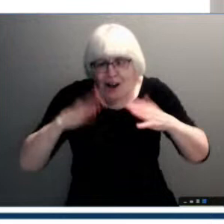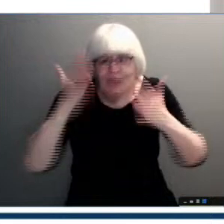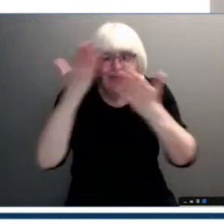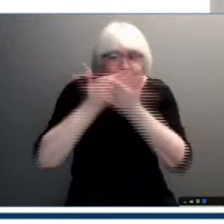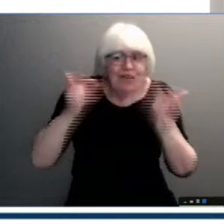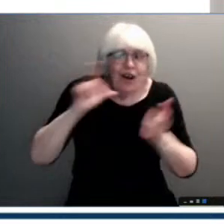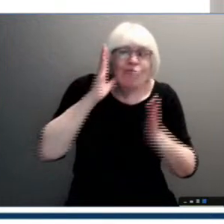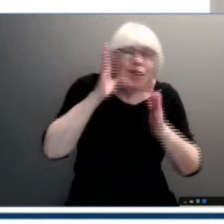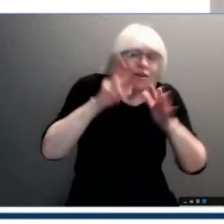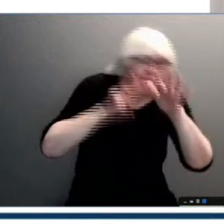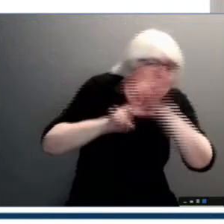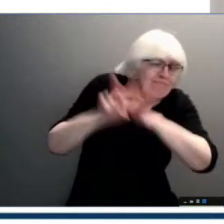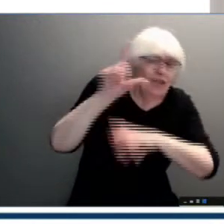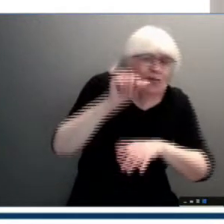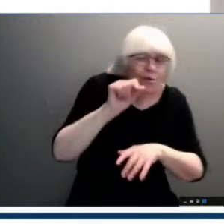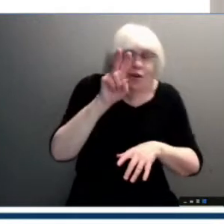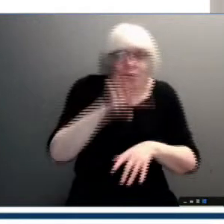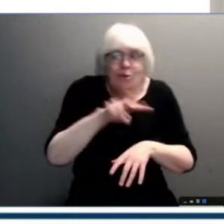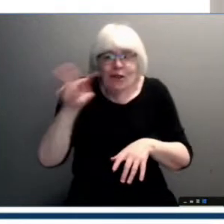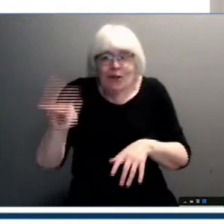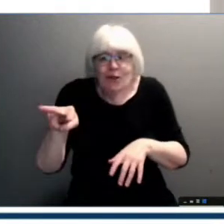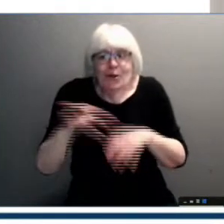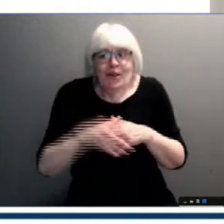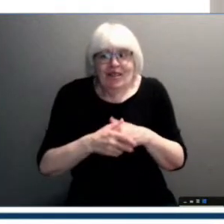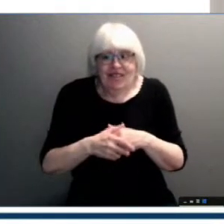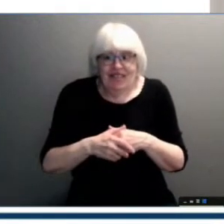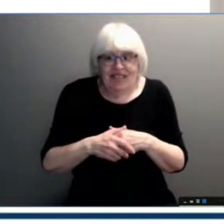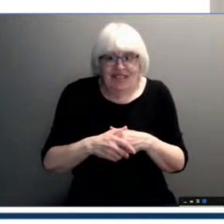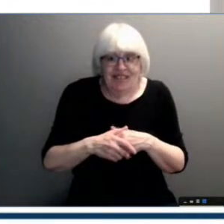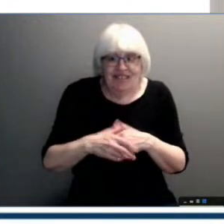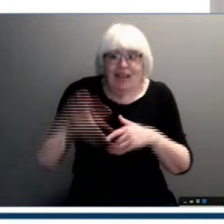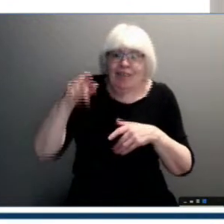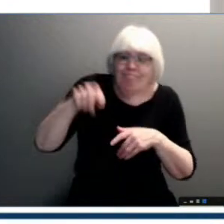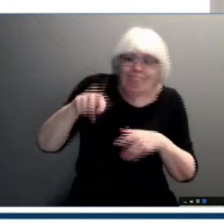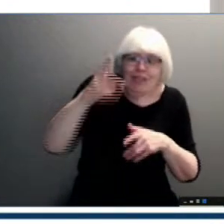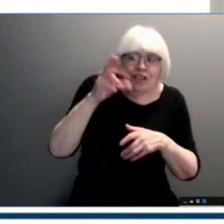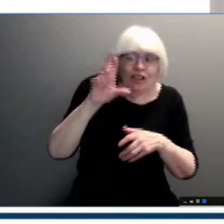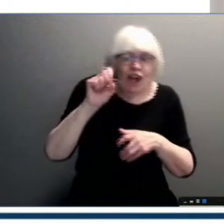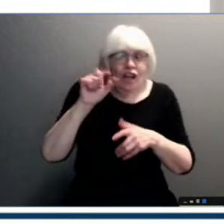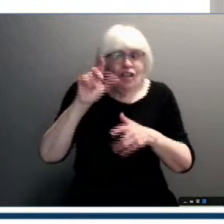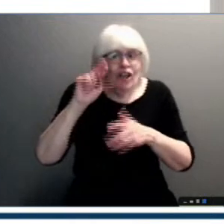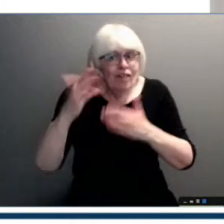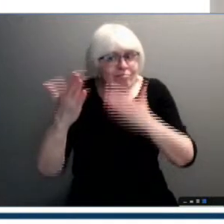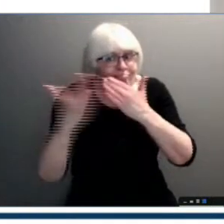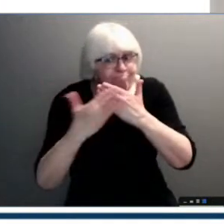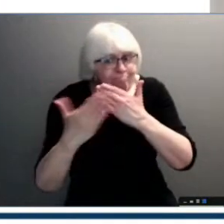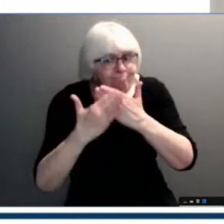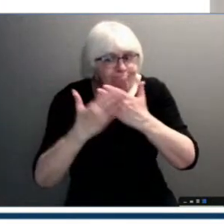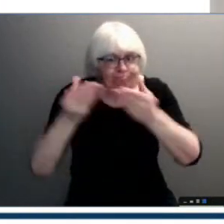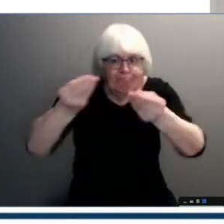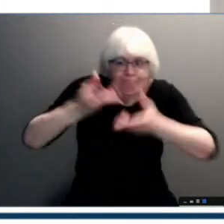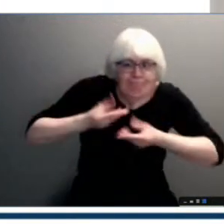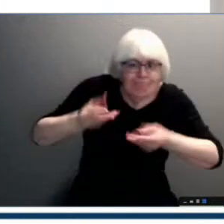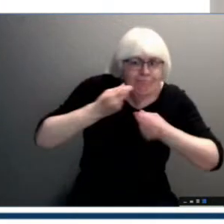at Public Health and the amazing commitment of Nova Scotians, I know we can handle it. Thank you.